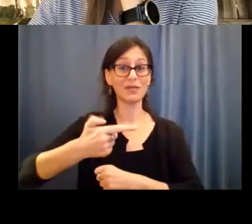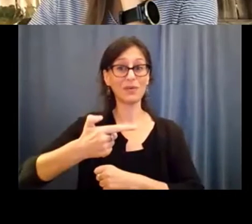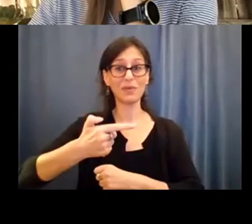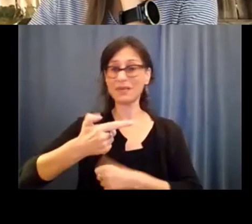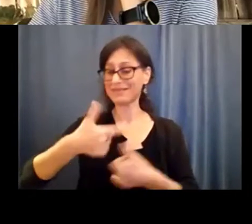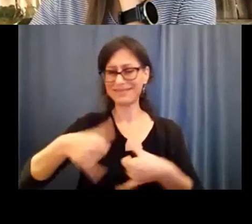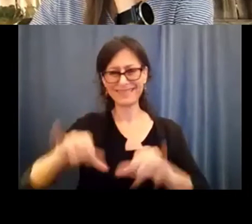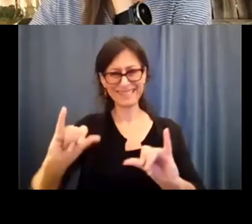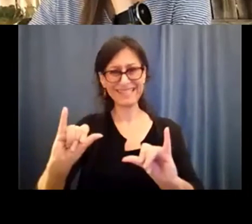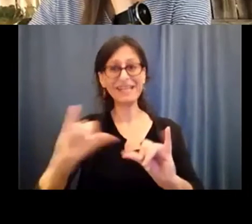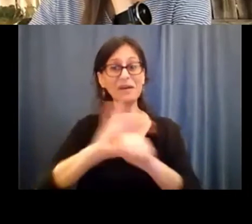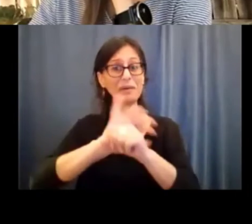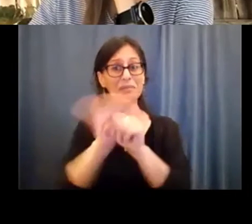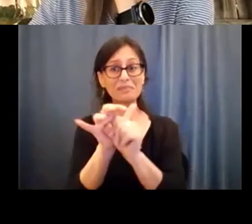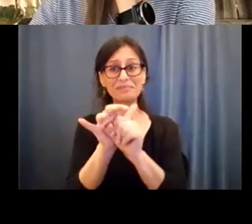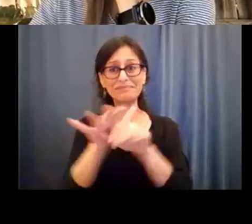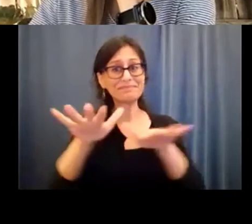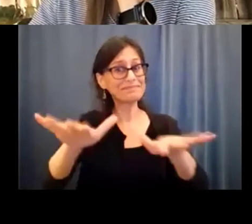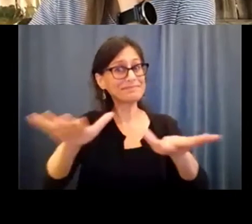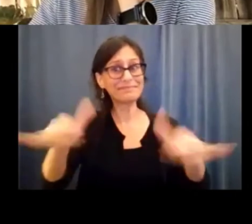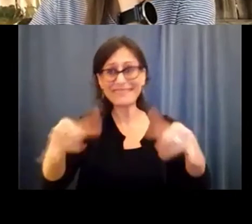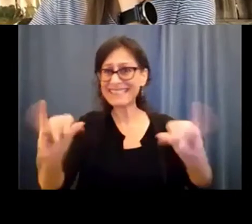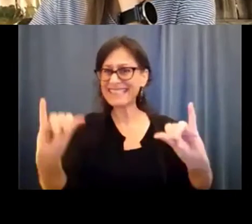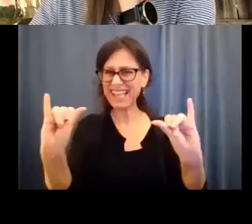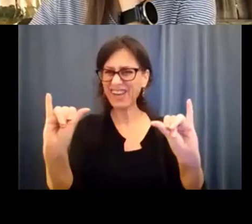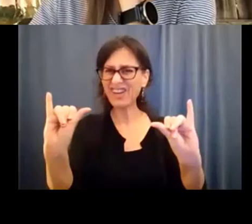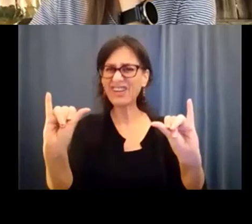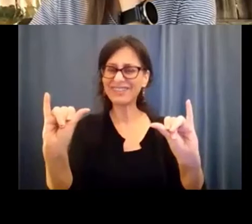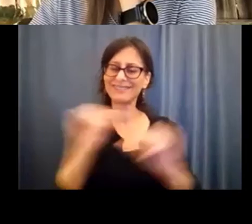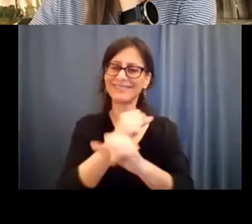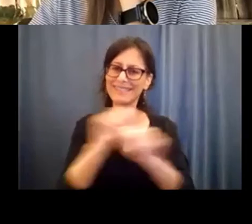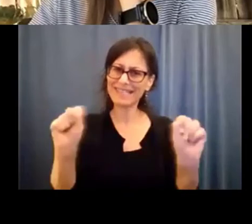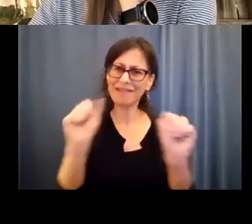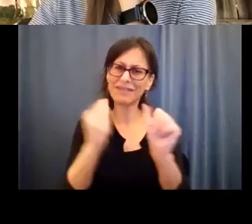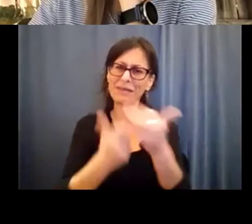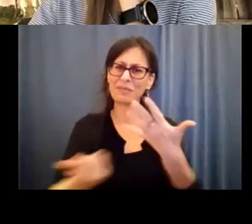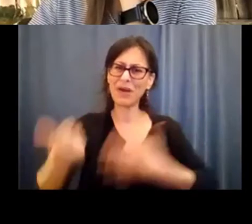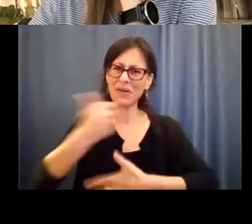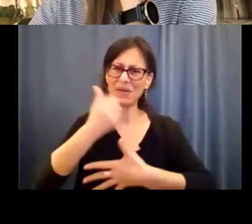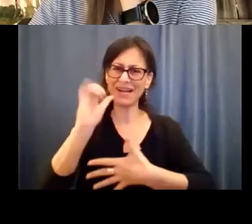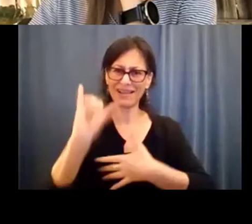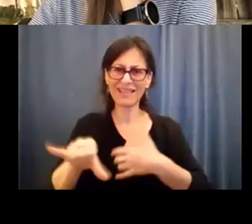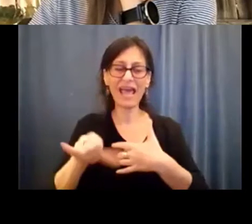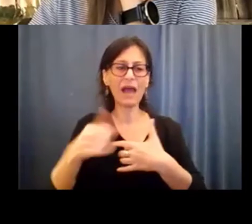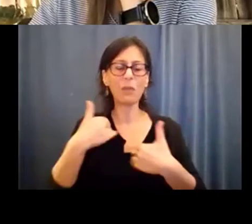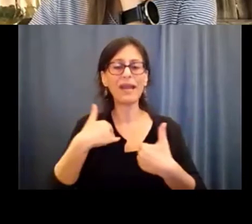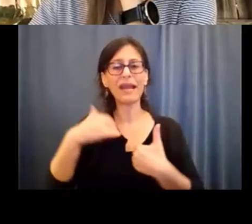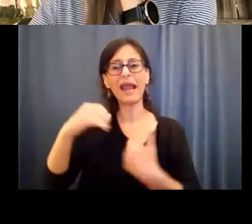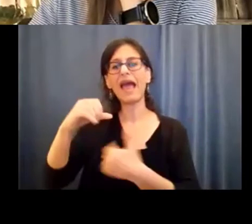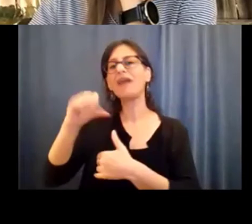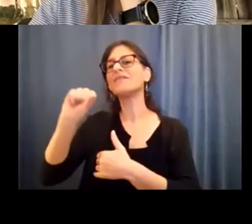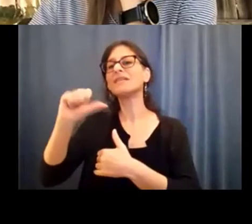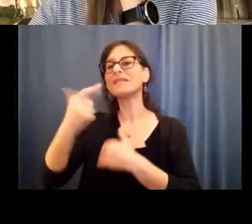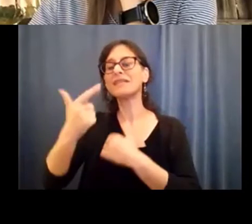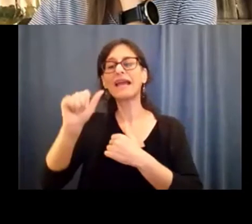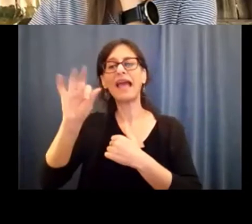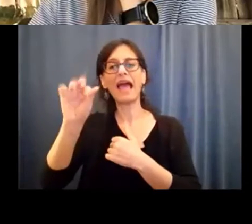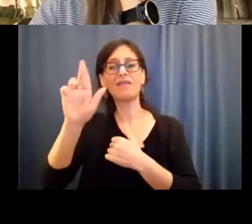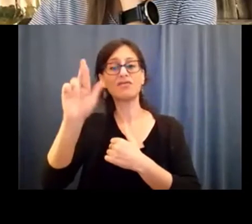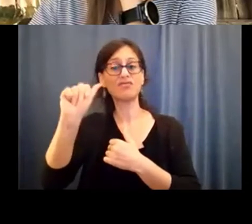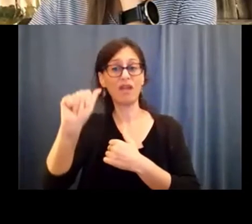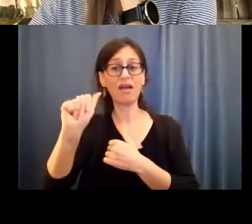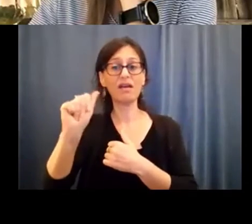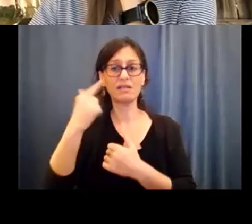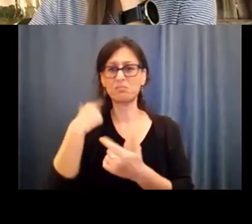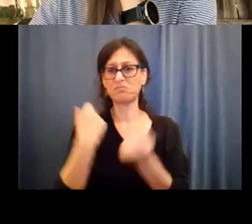2021, we're still in the pandemic. Safety is paramount. And we have SAG-AFTRA, who's been